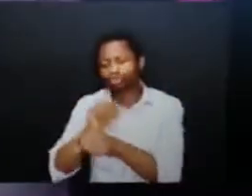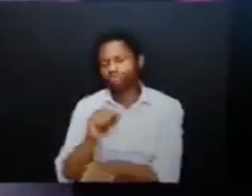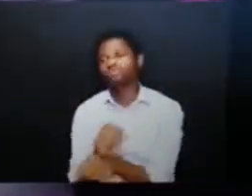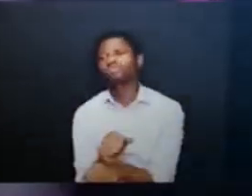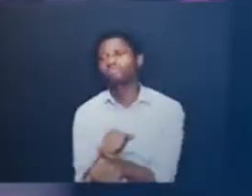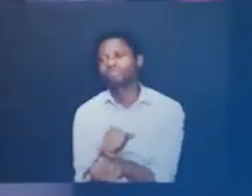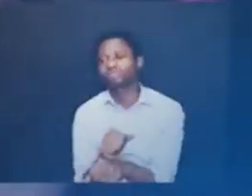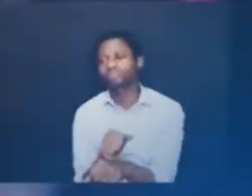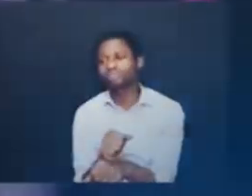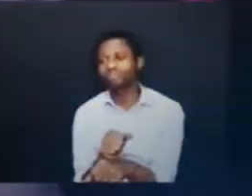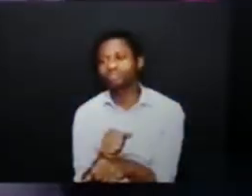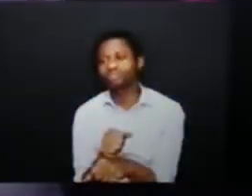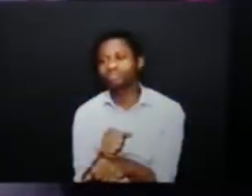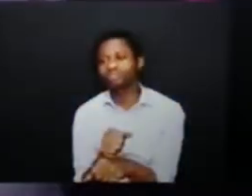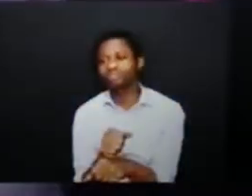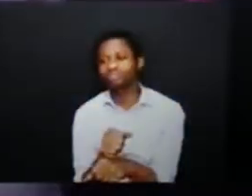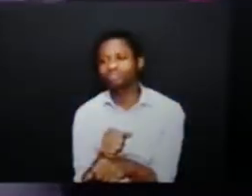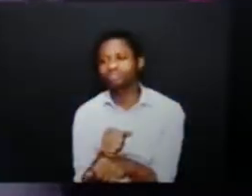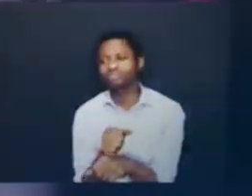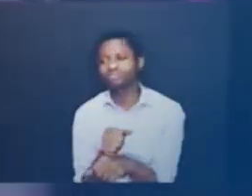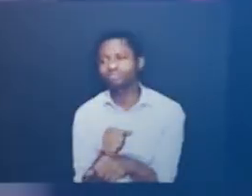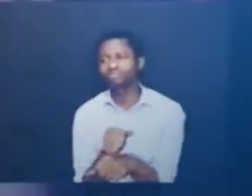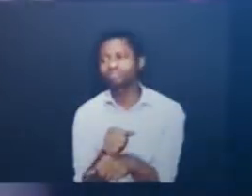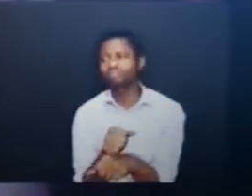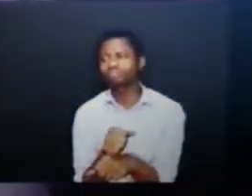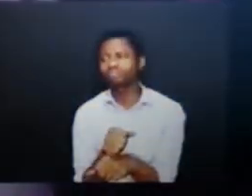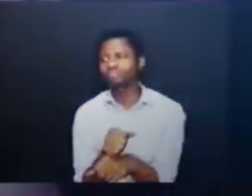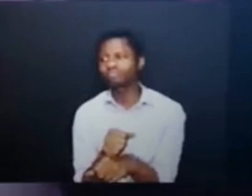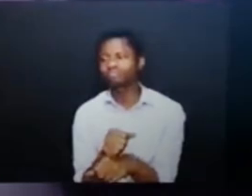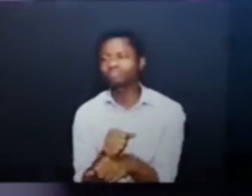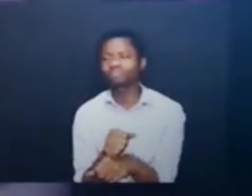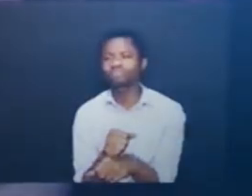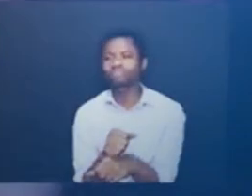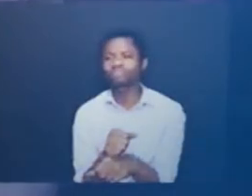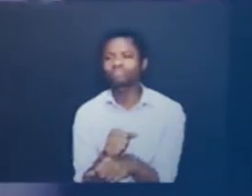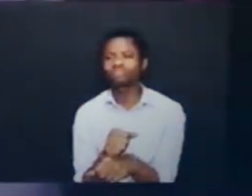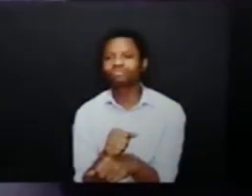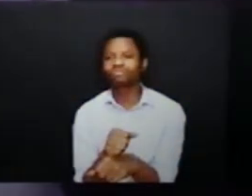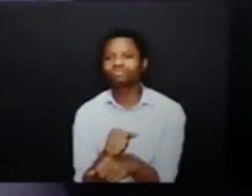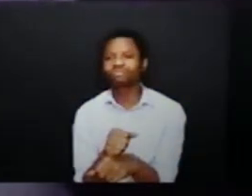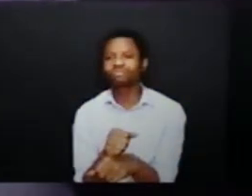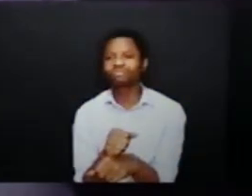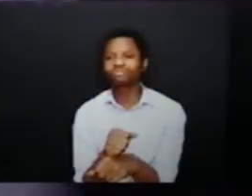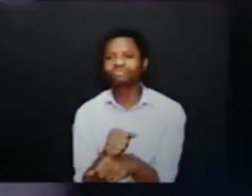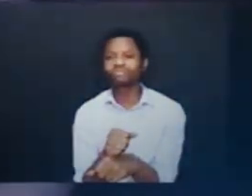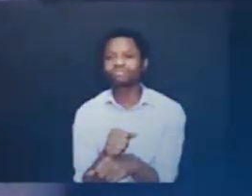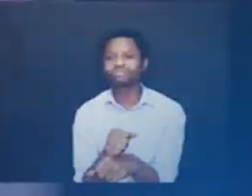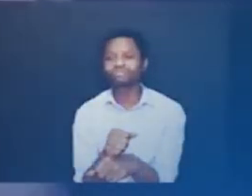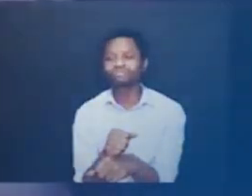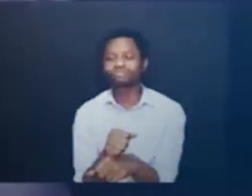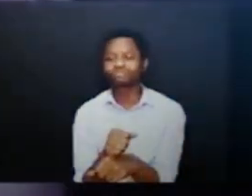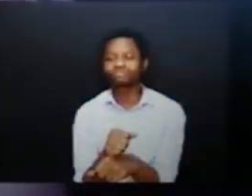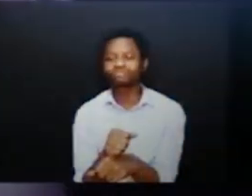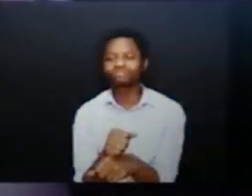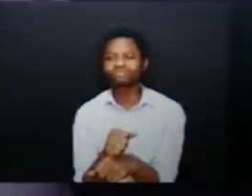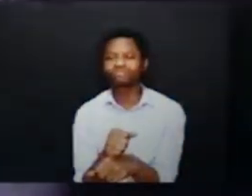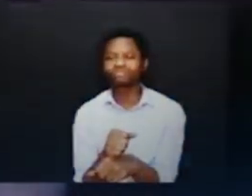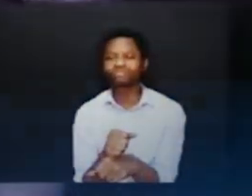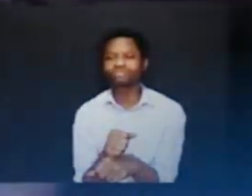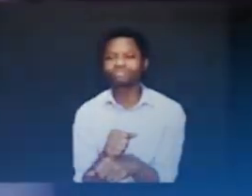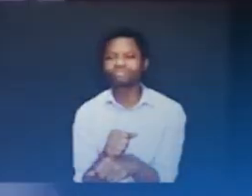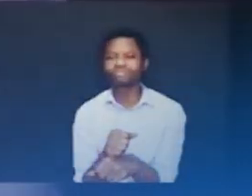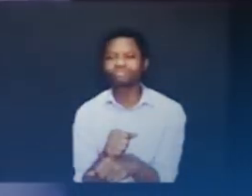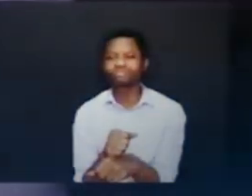nyina bro so emamo. Na enu me nyina mu dan nyina munya de dɔso ema mu no